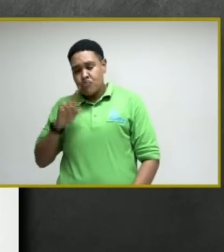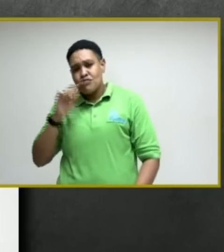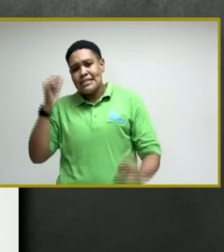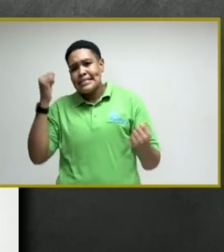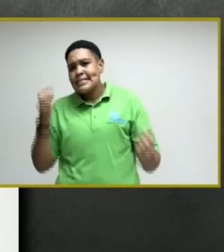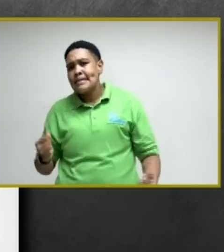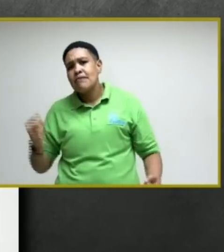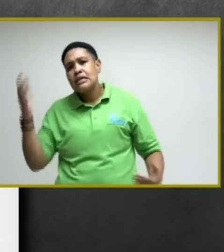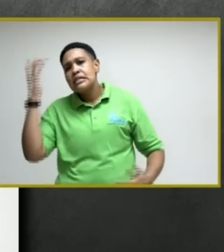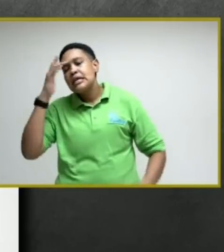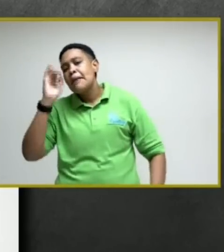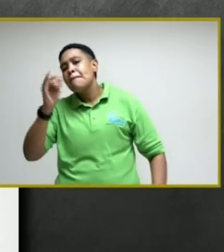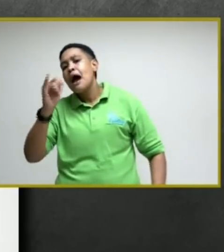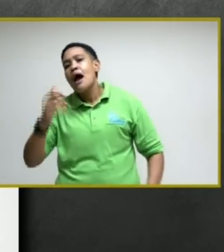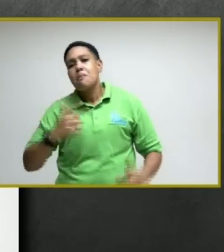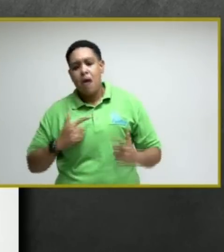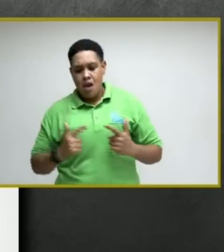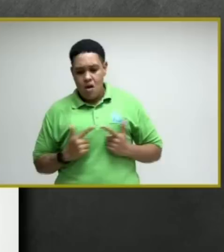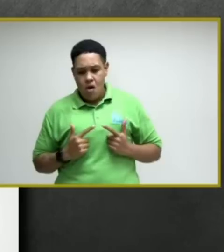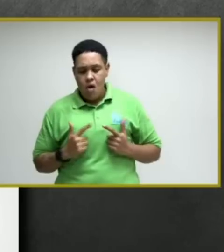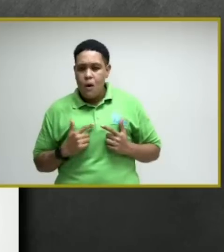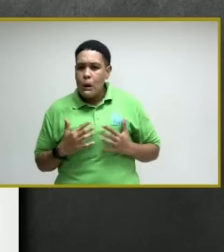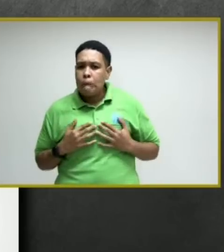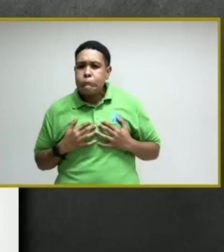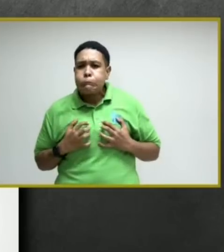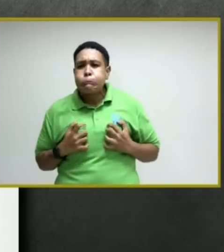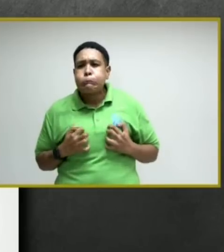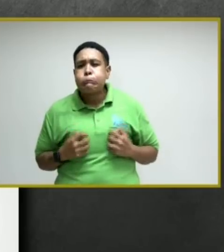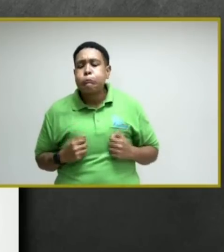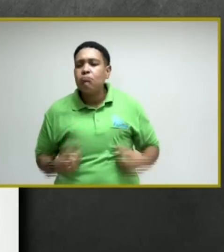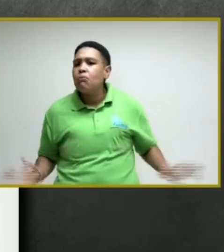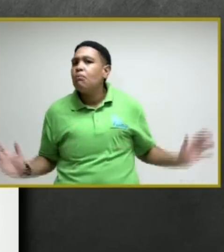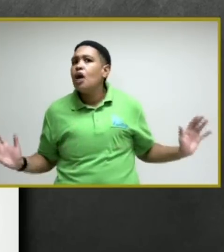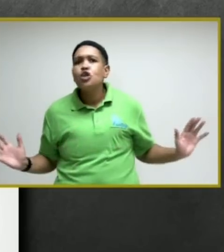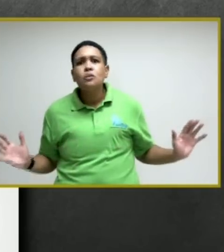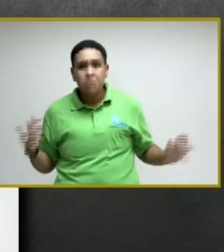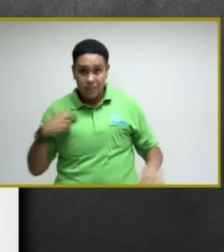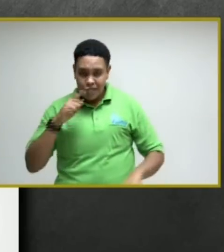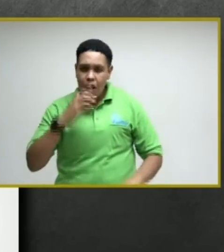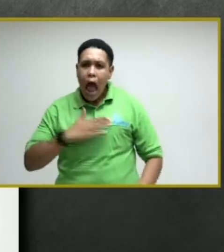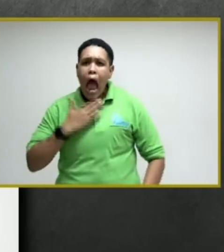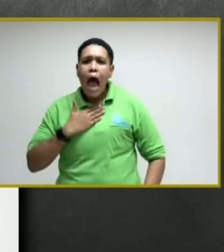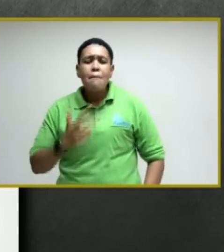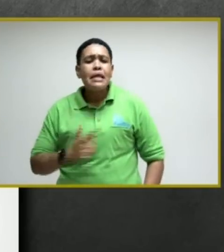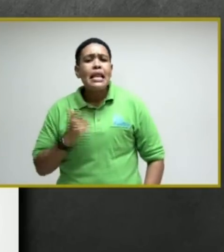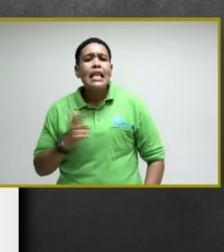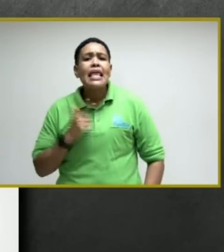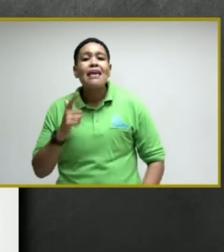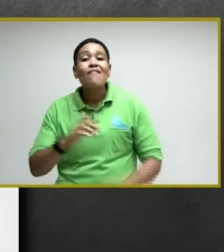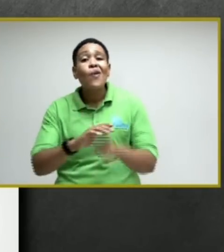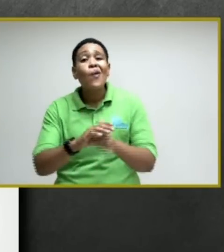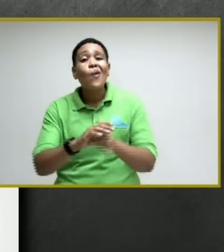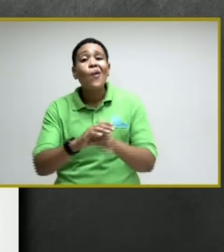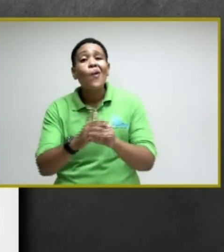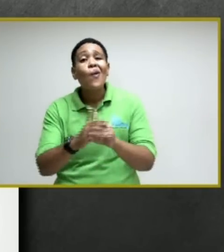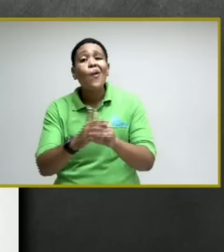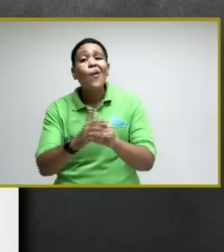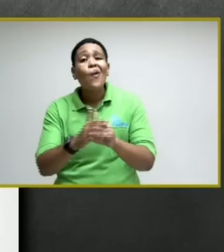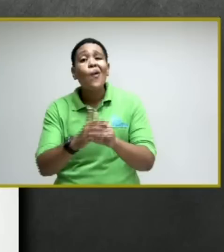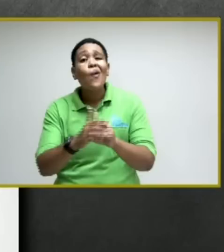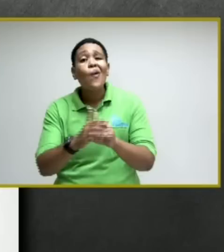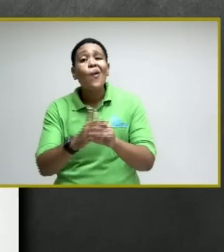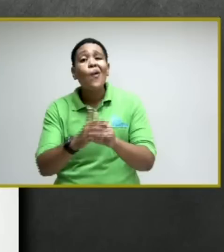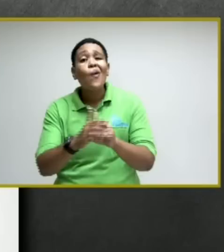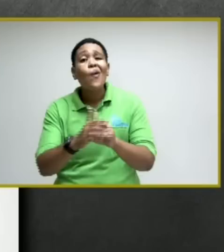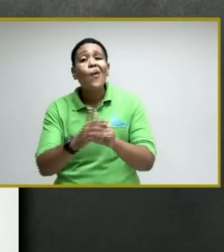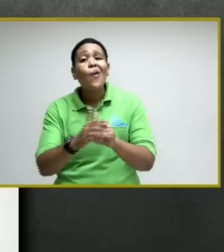case. Most of my lungs were affected. I am so grateful to be alive. Take COVID seriously, guys.